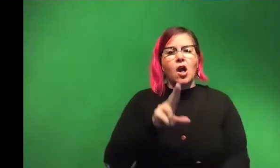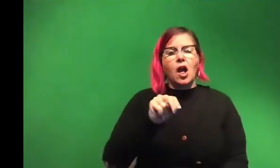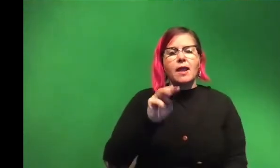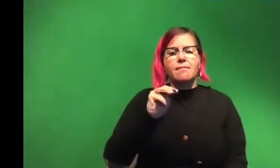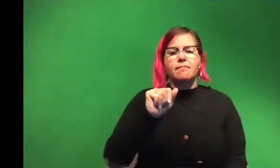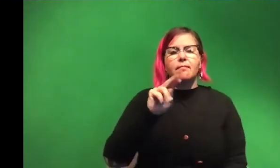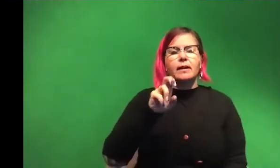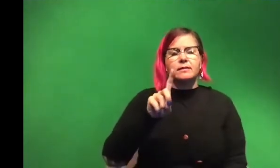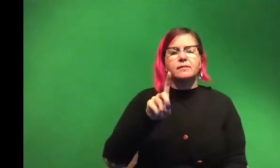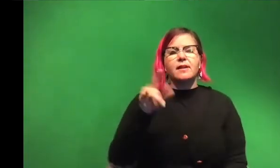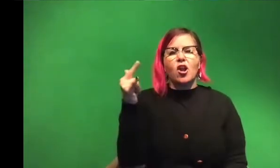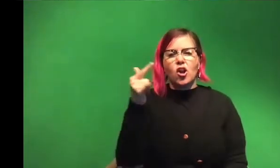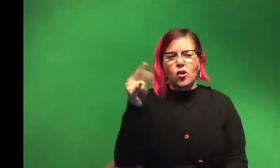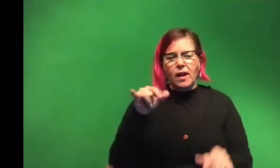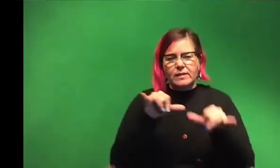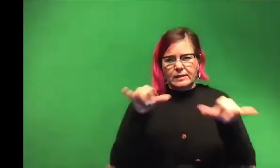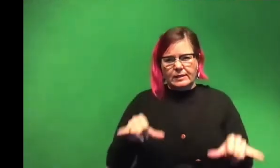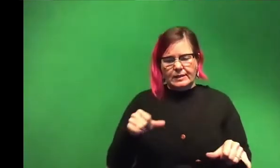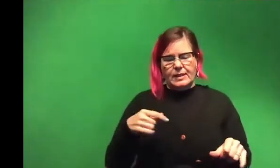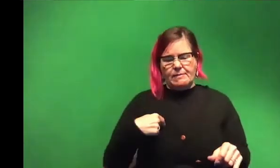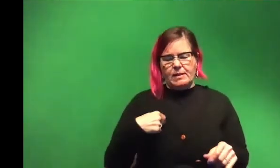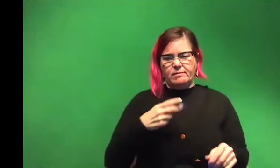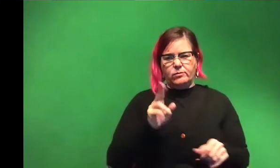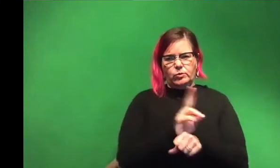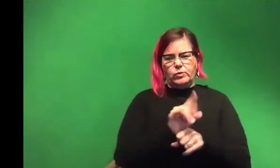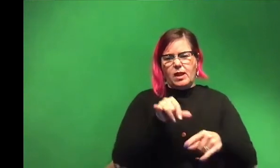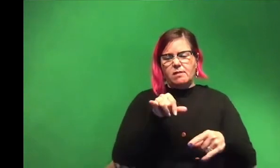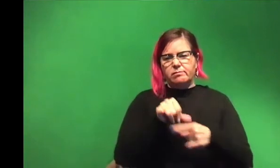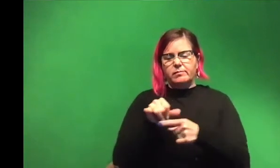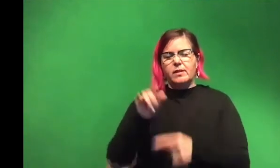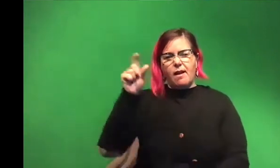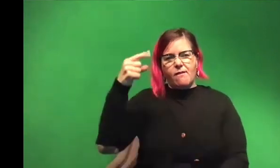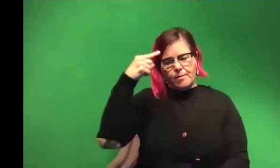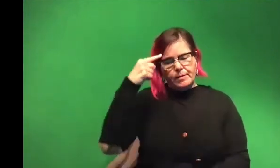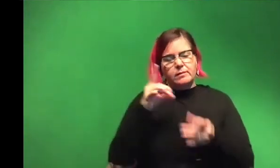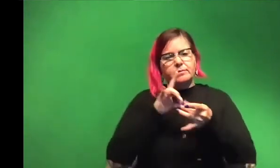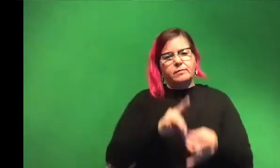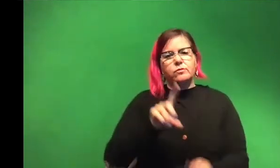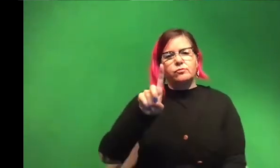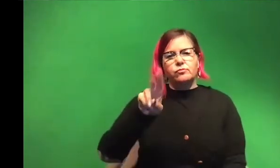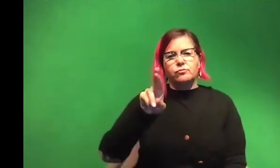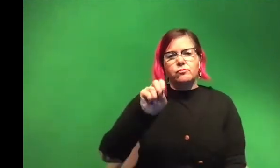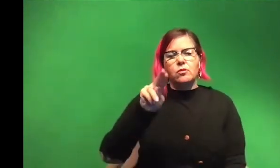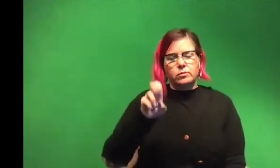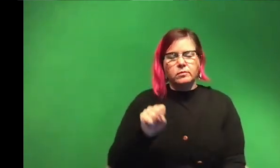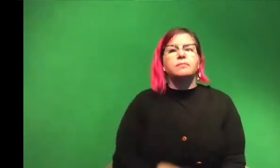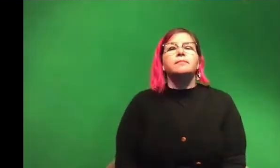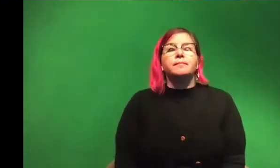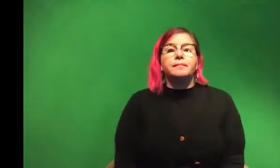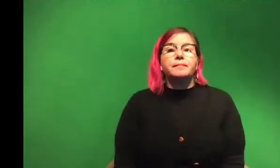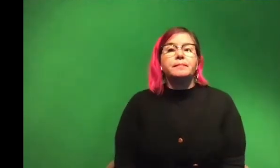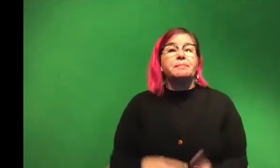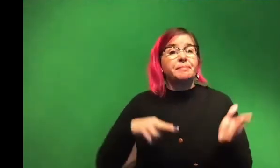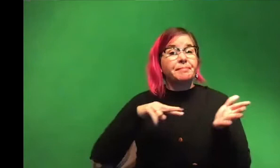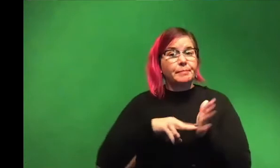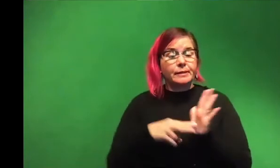systems. That's the word that we use in government to refer to drones. As far as what that